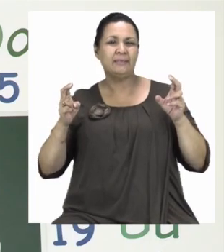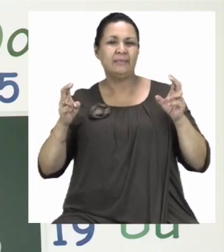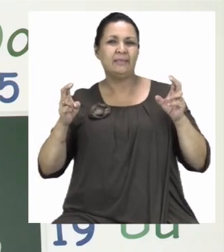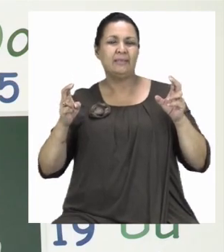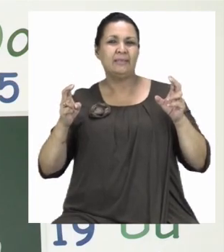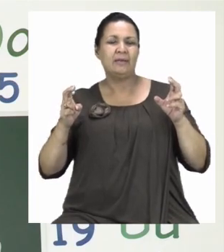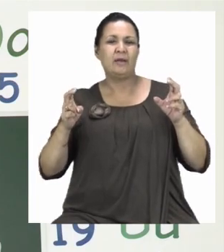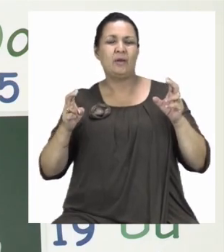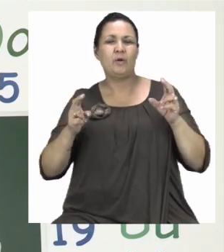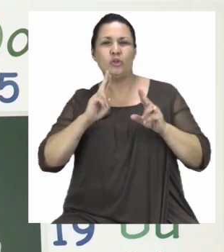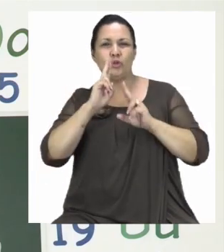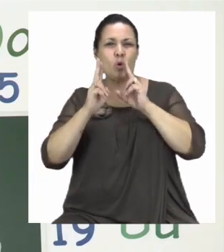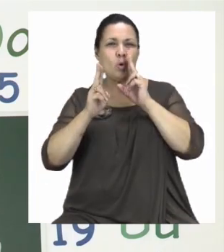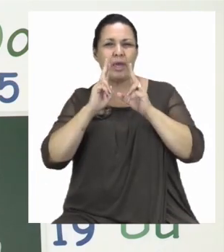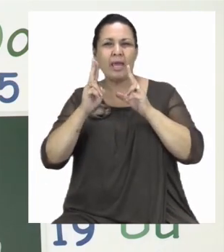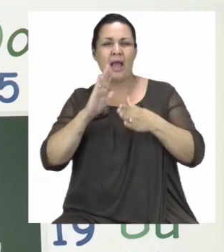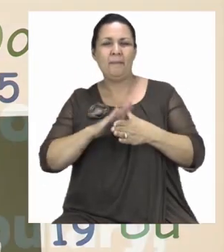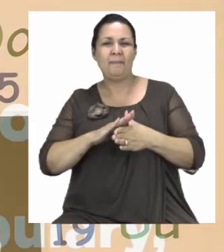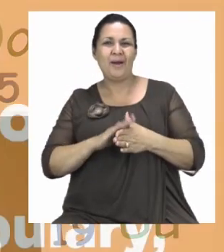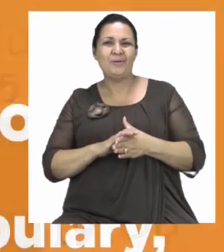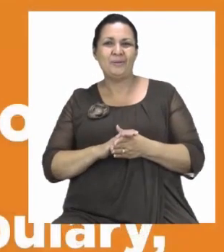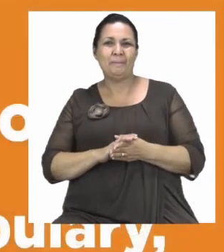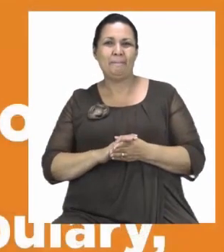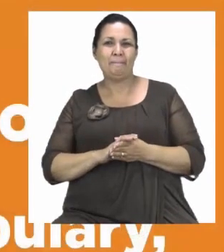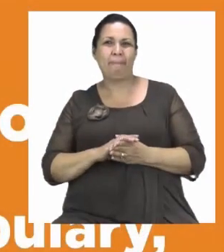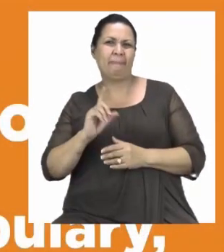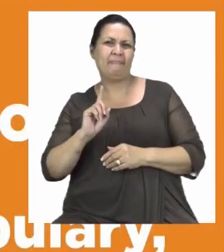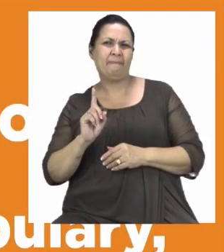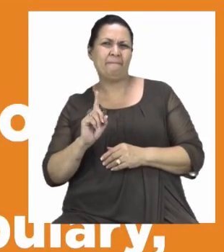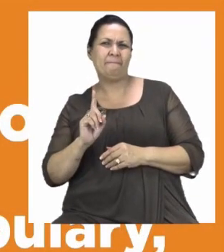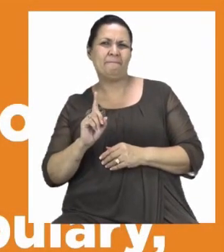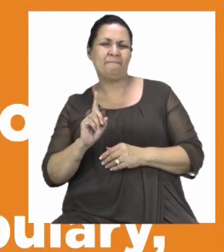will be talking about